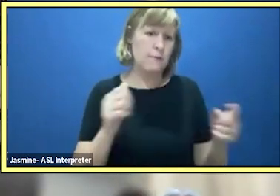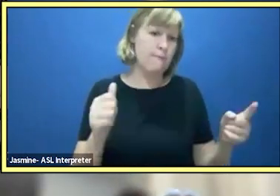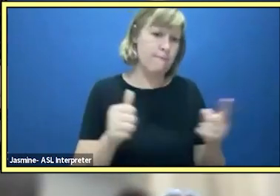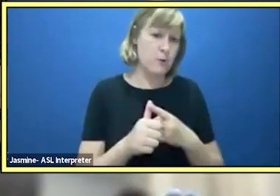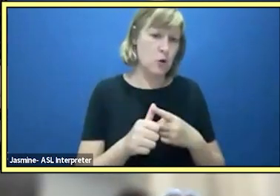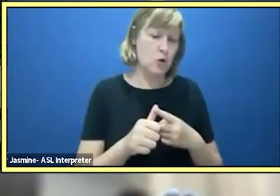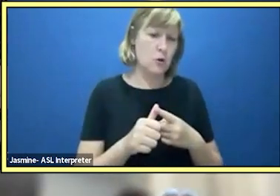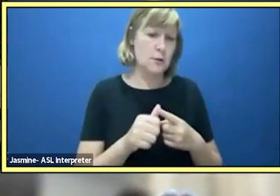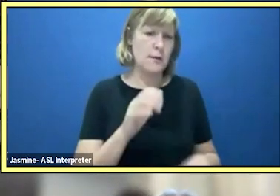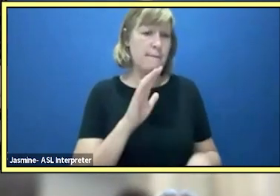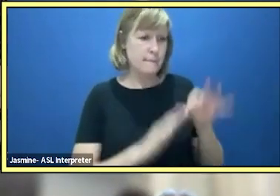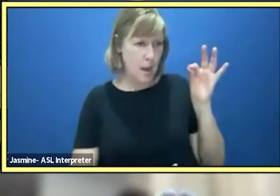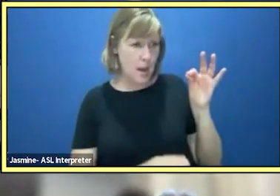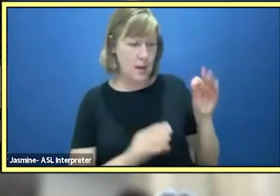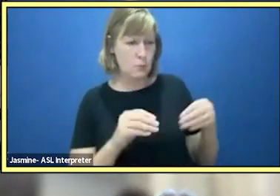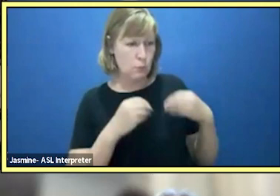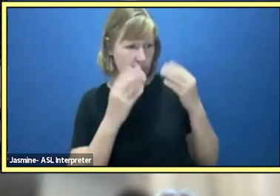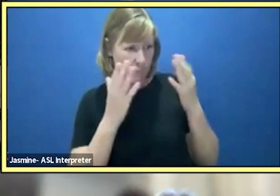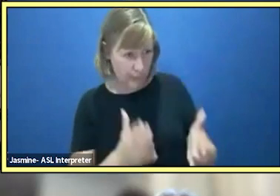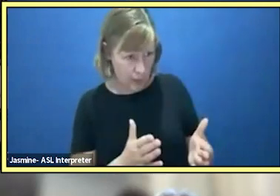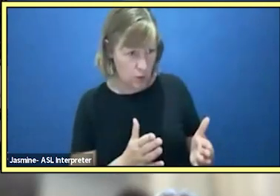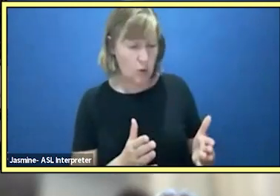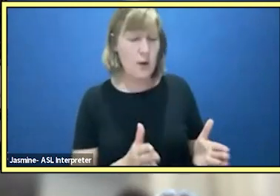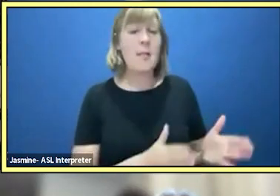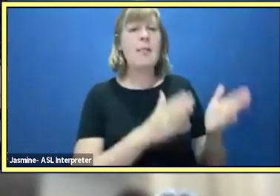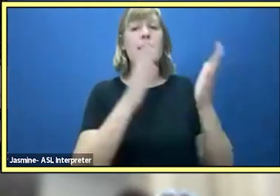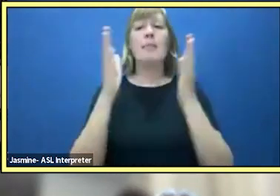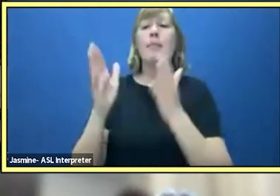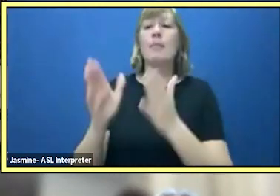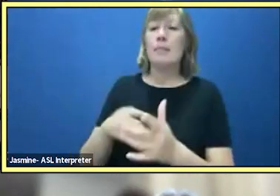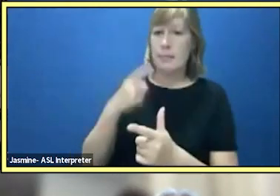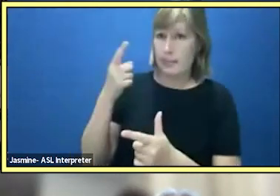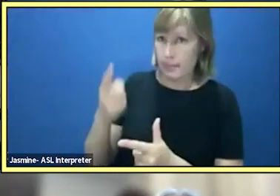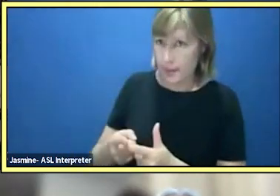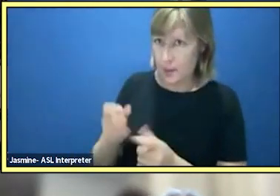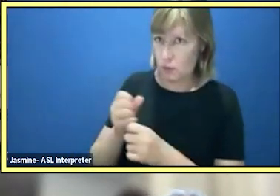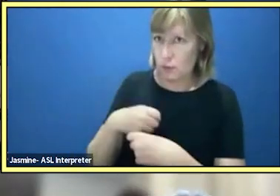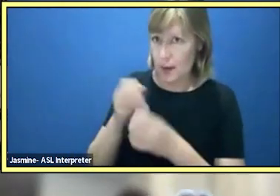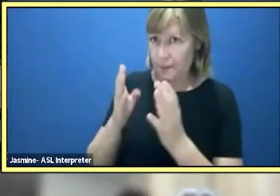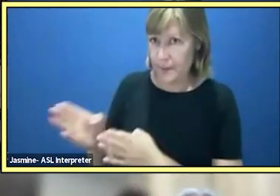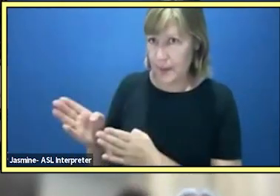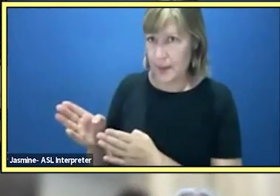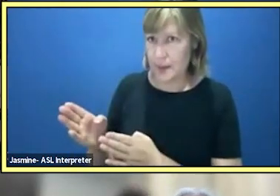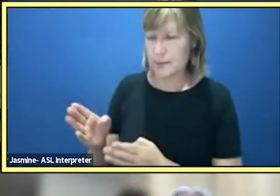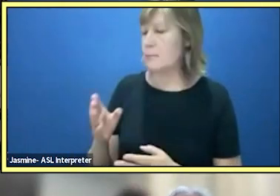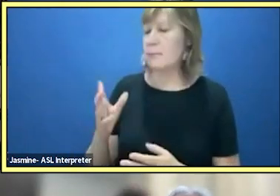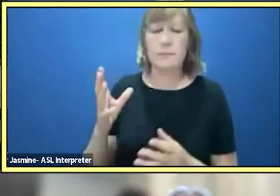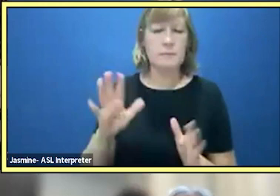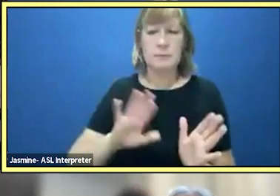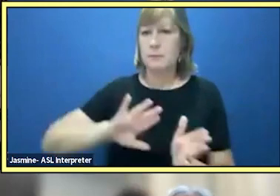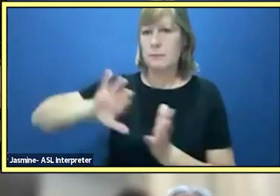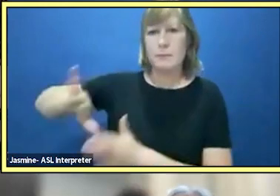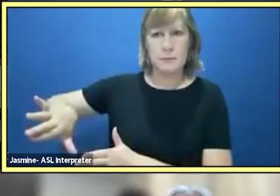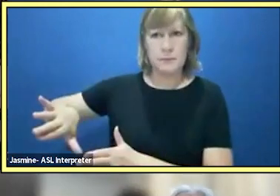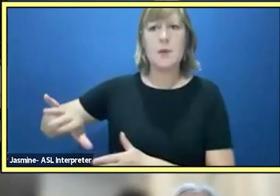plan. So what will happen in the future is that you'll create your plan first, figure out what you need and